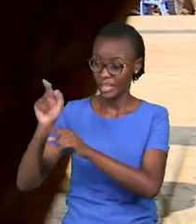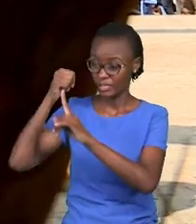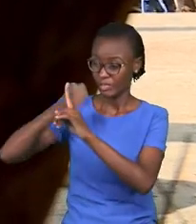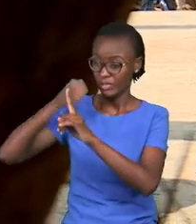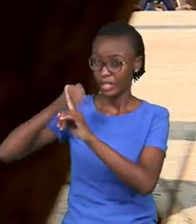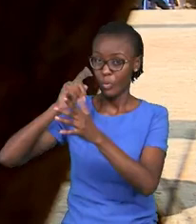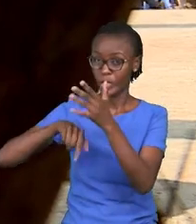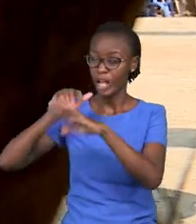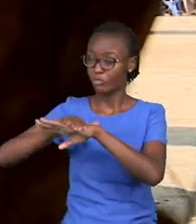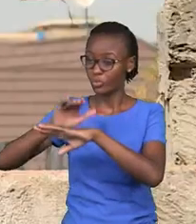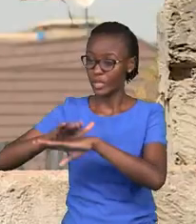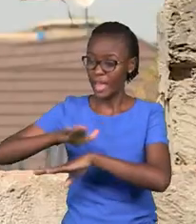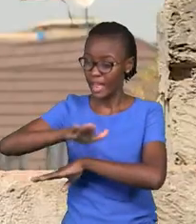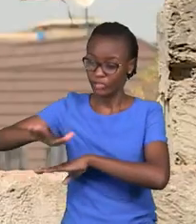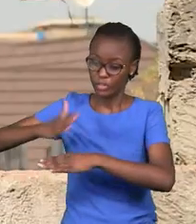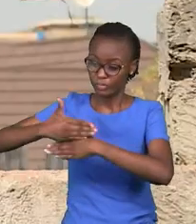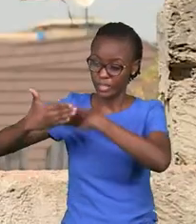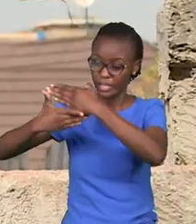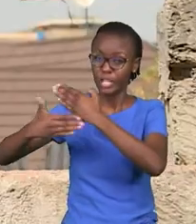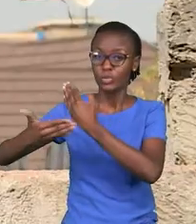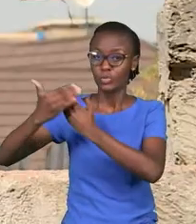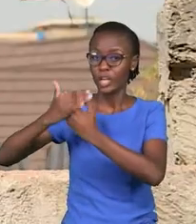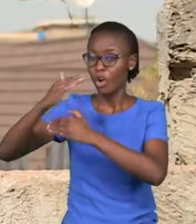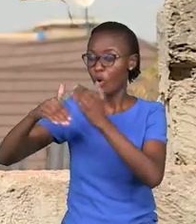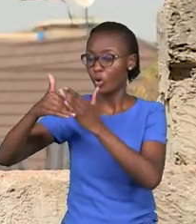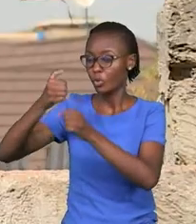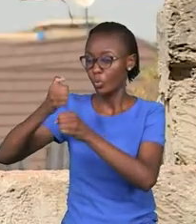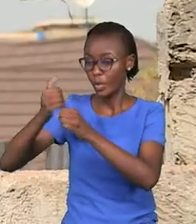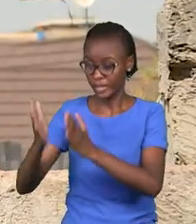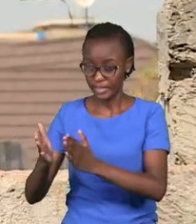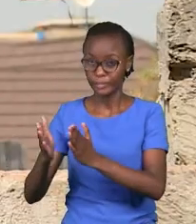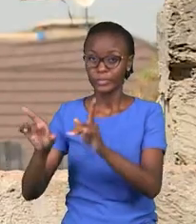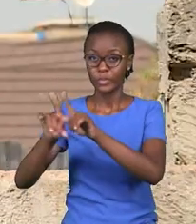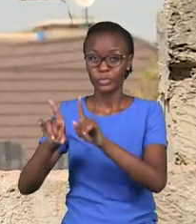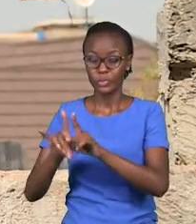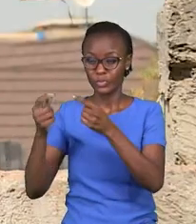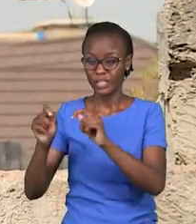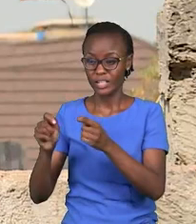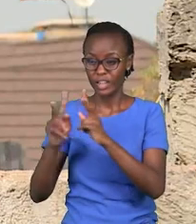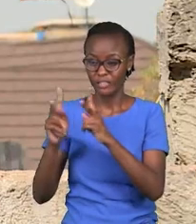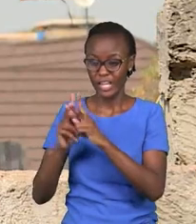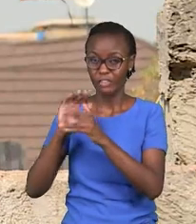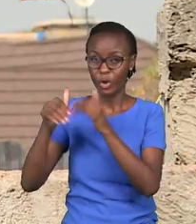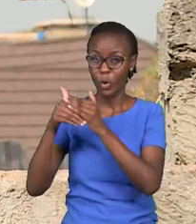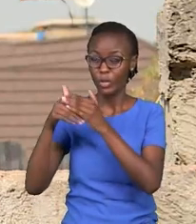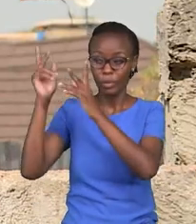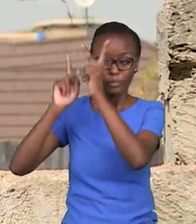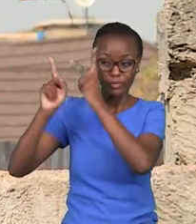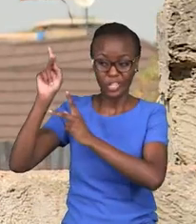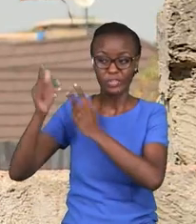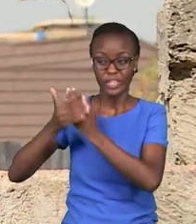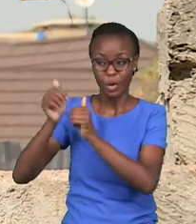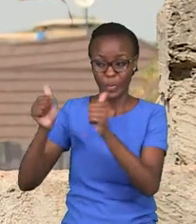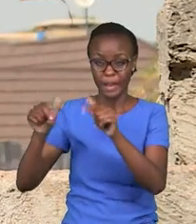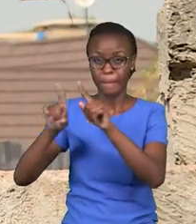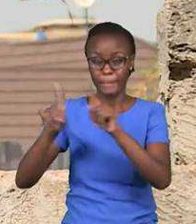built environment and looking out for the professionals and matters of the built environment. We are trying to make sure that not only are the professionals catered for, but also the